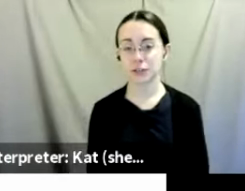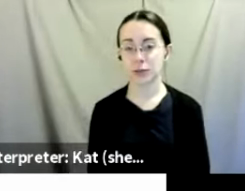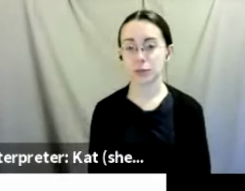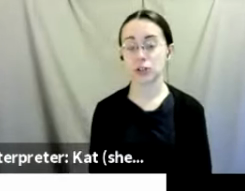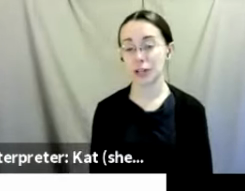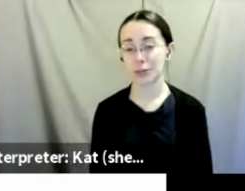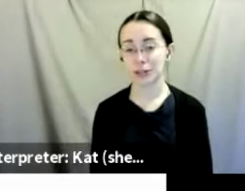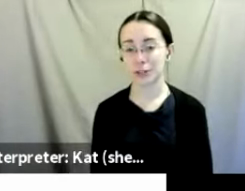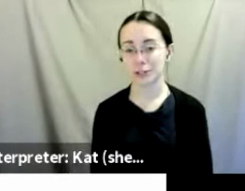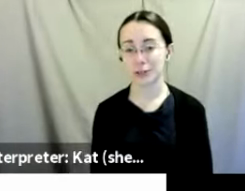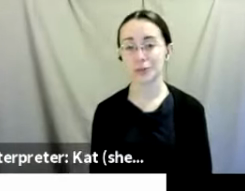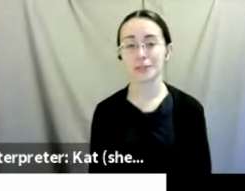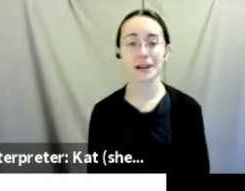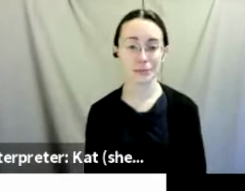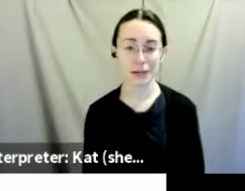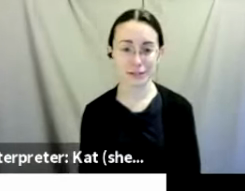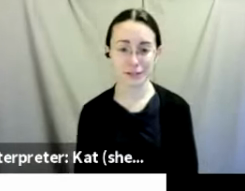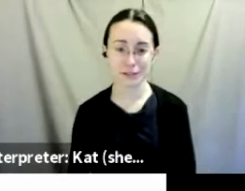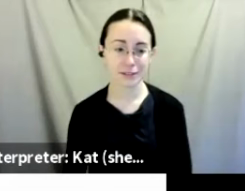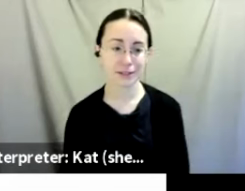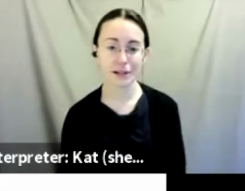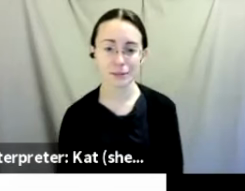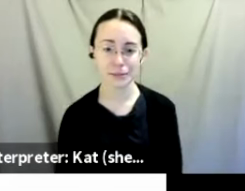that deaf people showing up at the emergency room